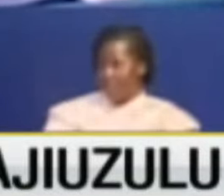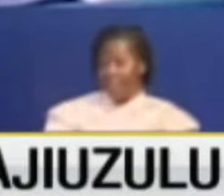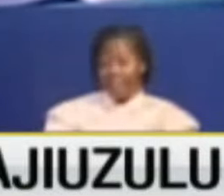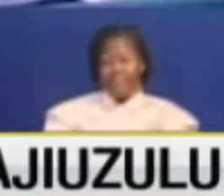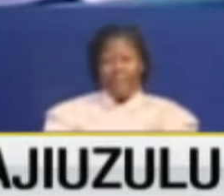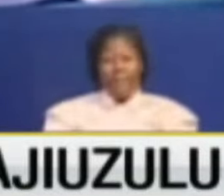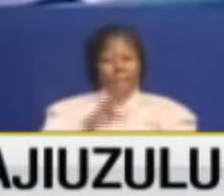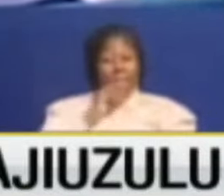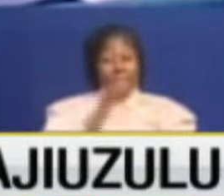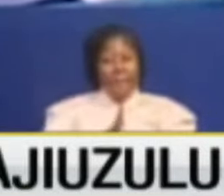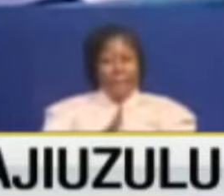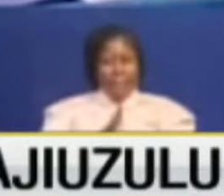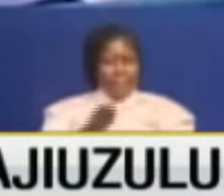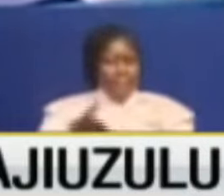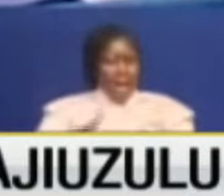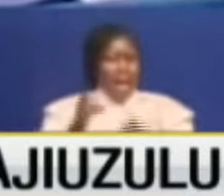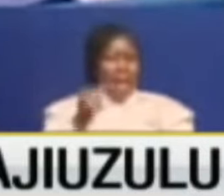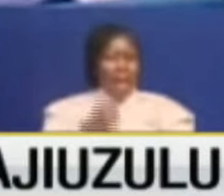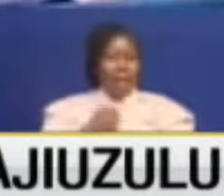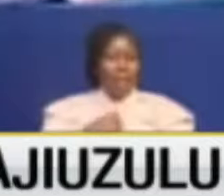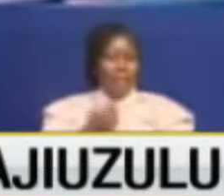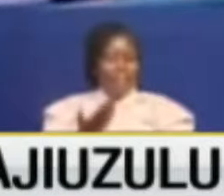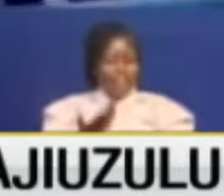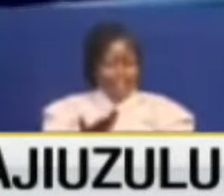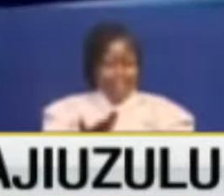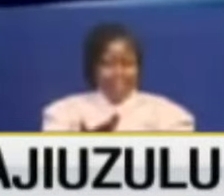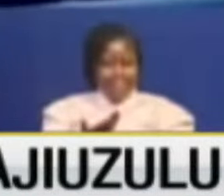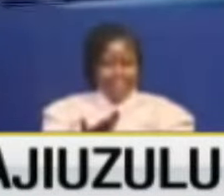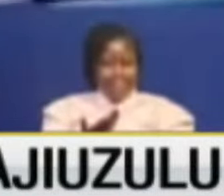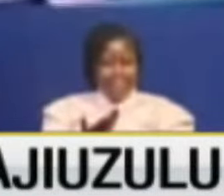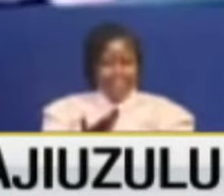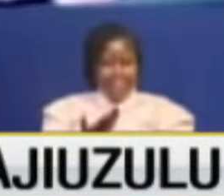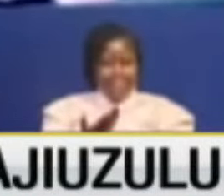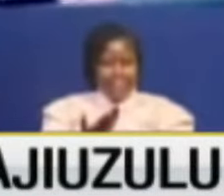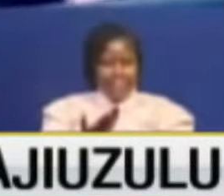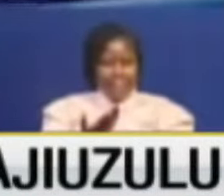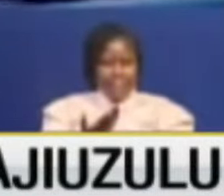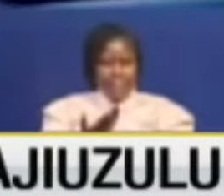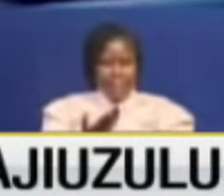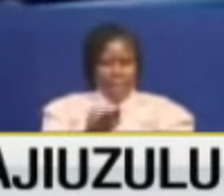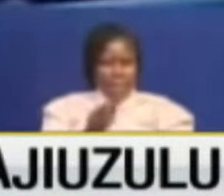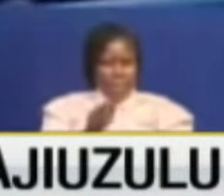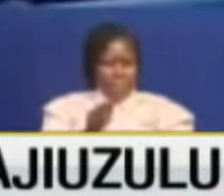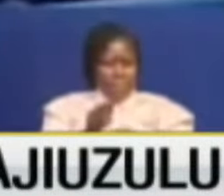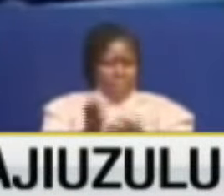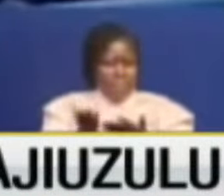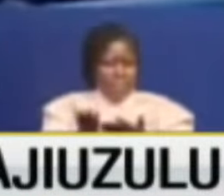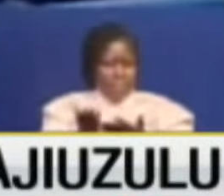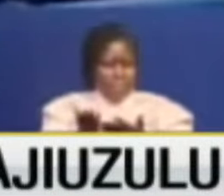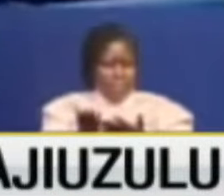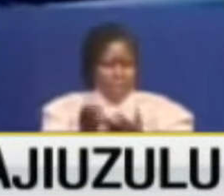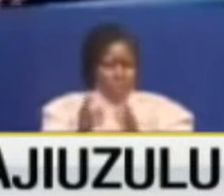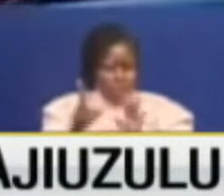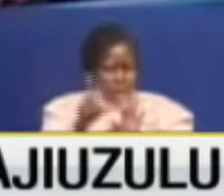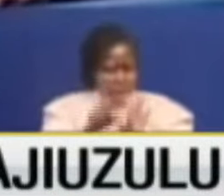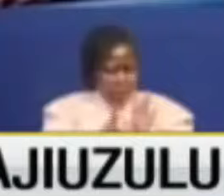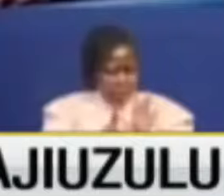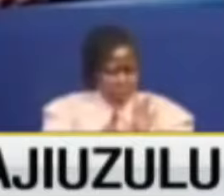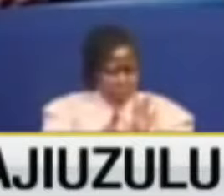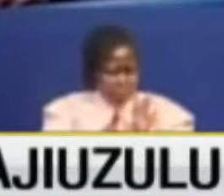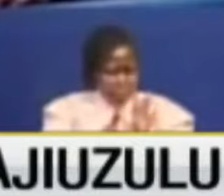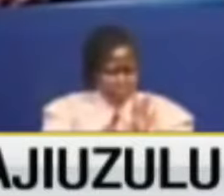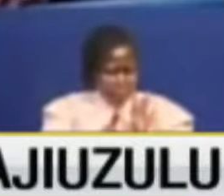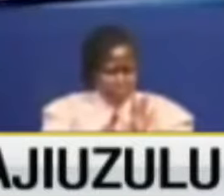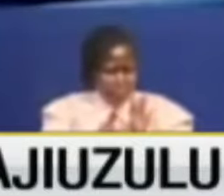Mr. Speaker, sir, allow me to derive some lessons from the teachings